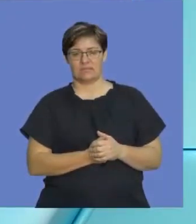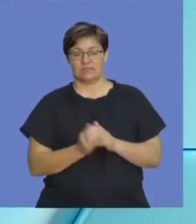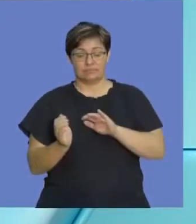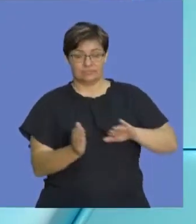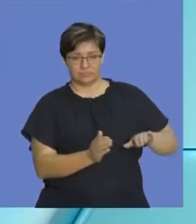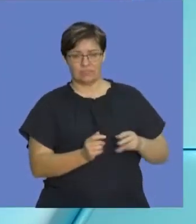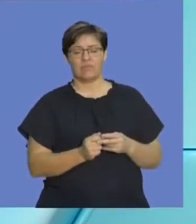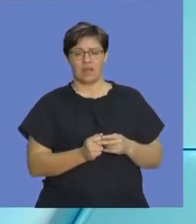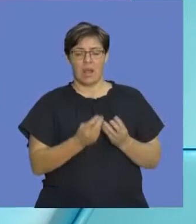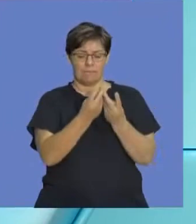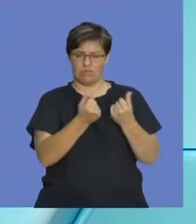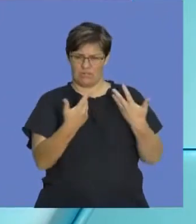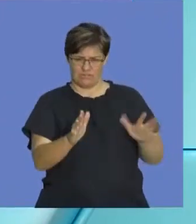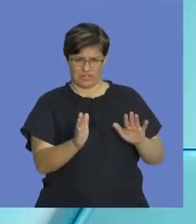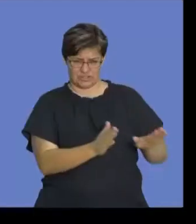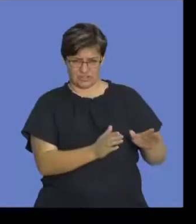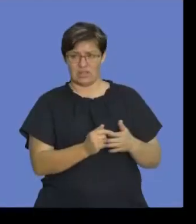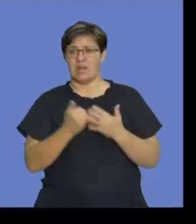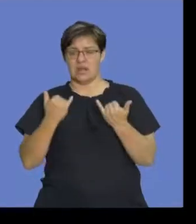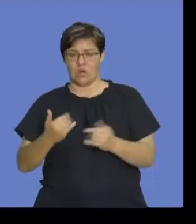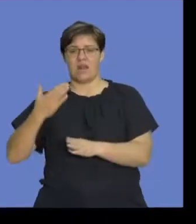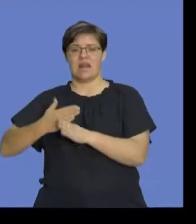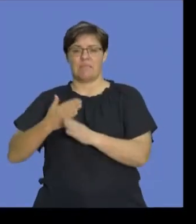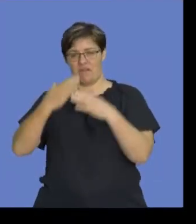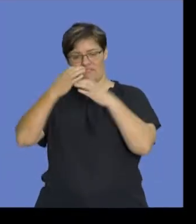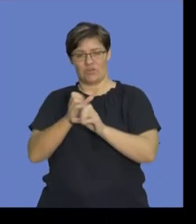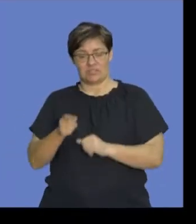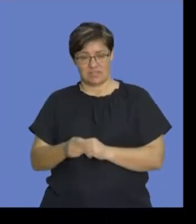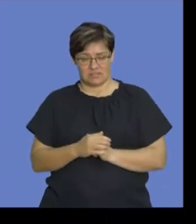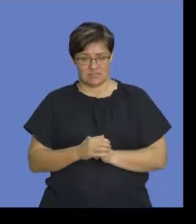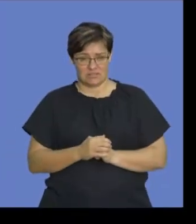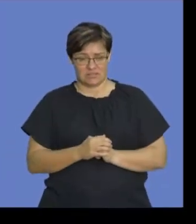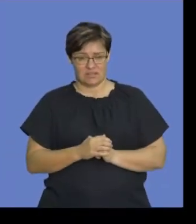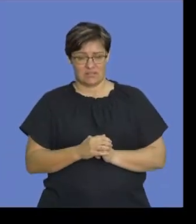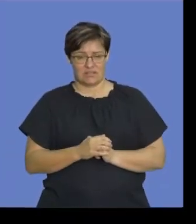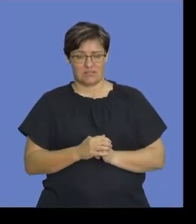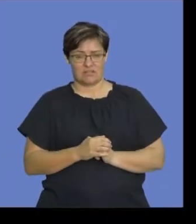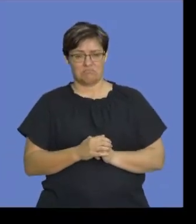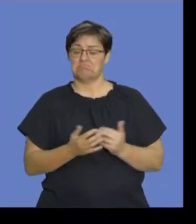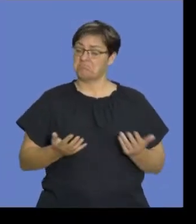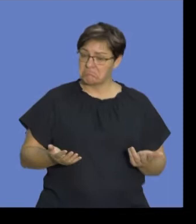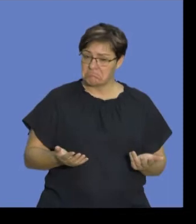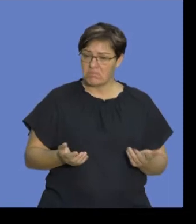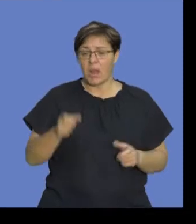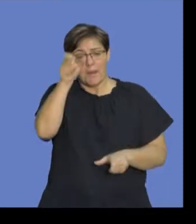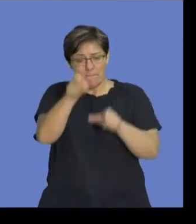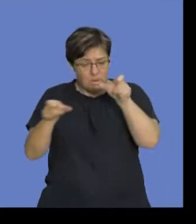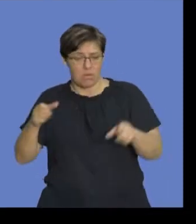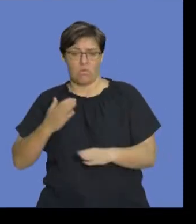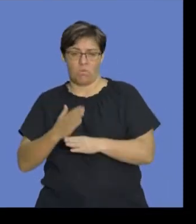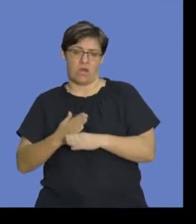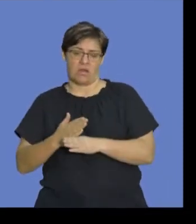The next component, we've dealt with materials, is the labor component. Now, obviously, you have